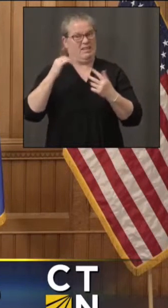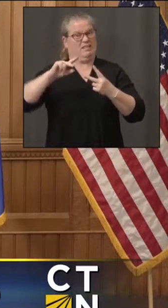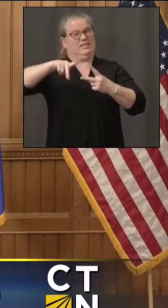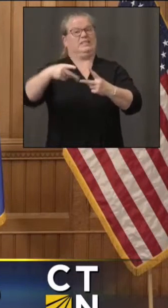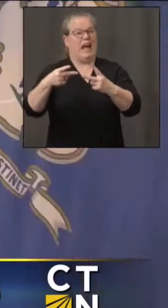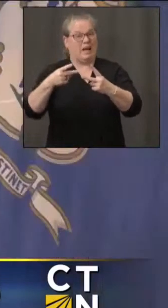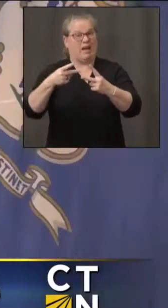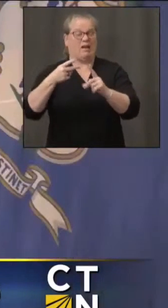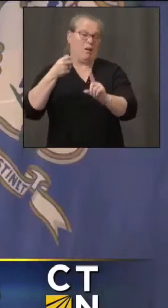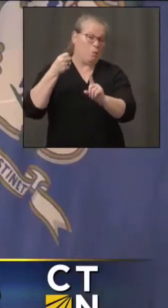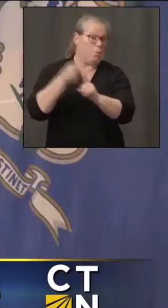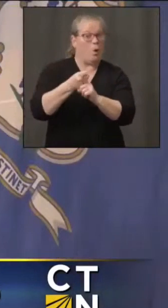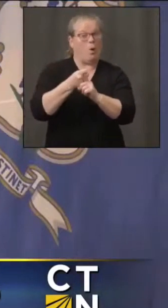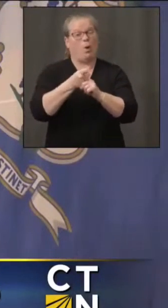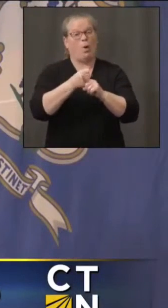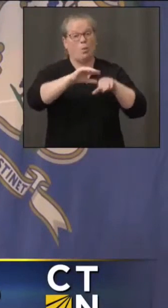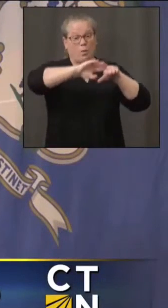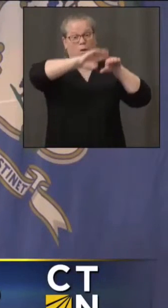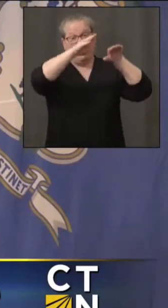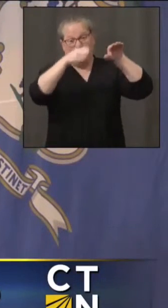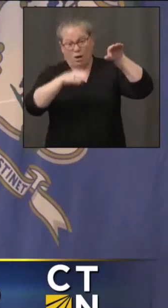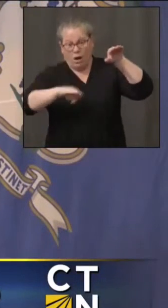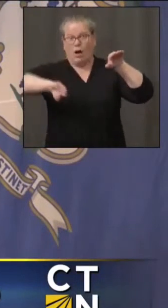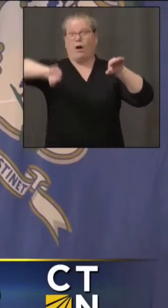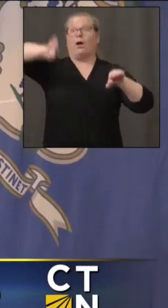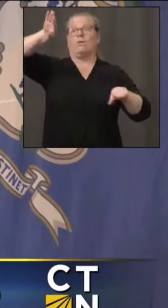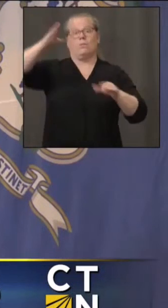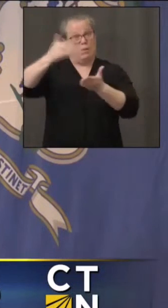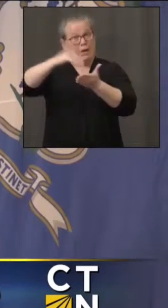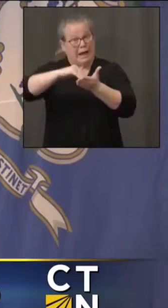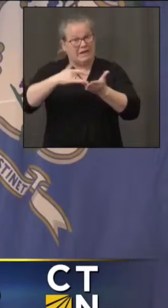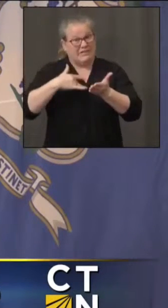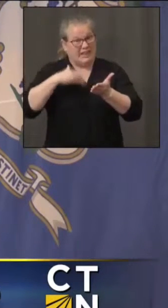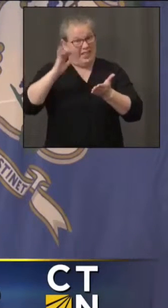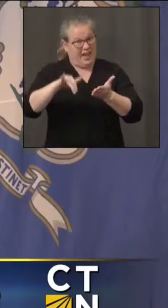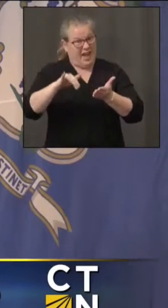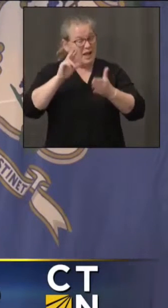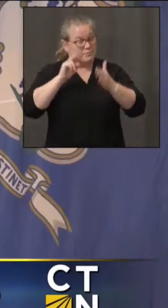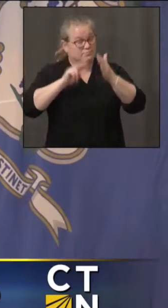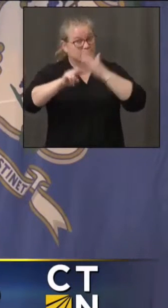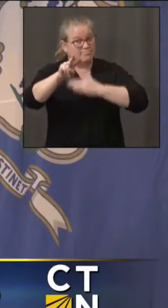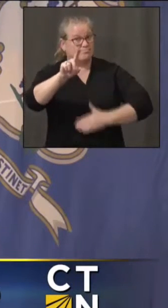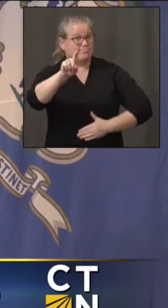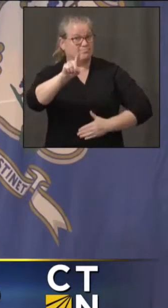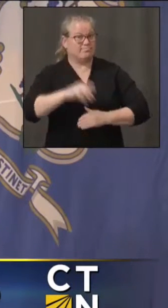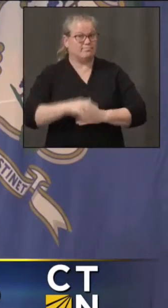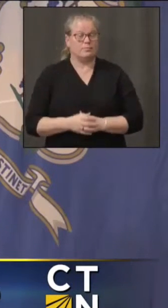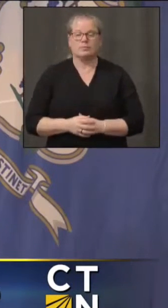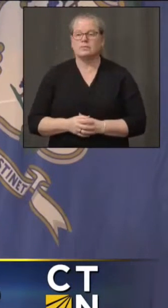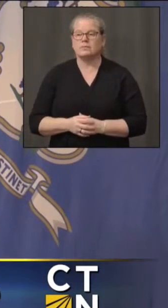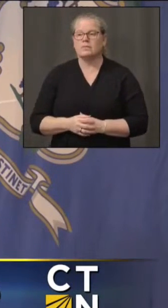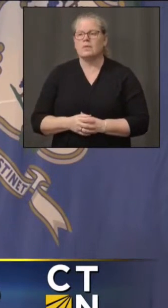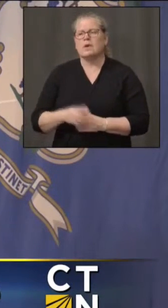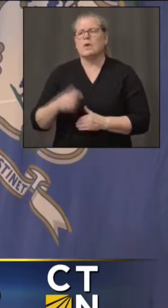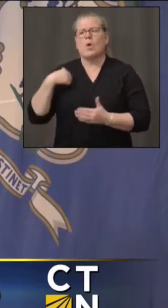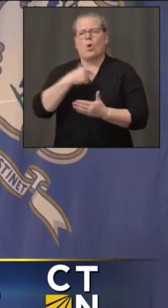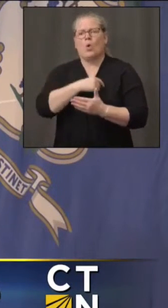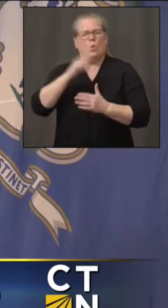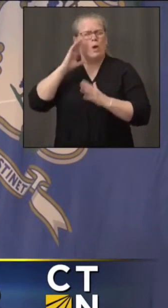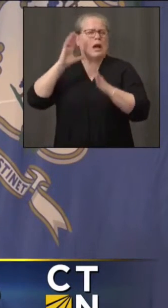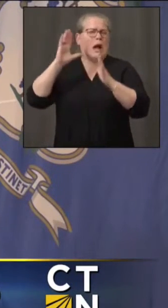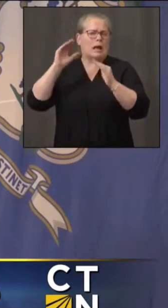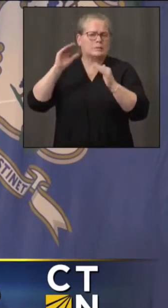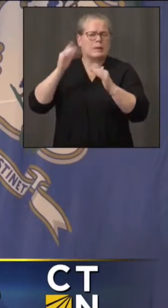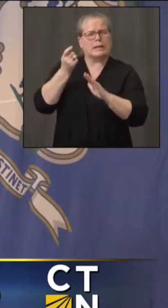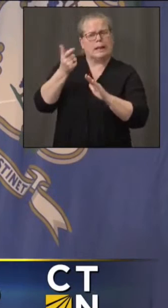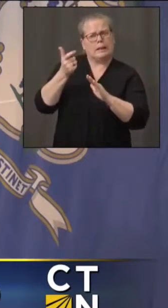totally unanticipated. You maybe remember that when we did the colleges and other reports, and you heard from Gottlieb and Zeke Emanuel,